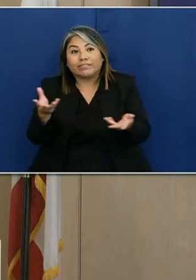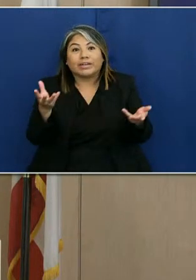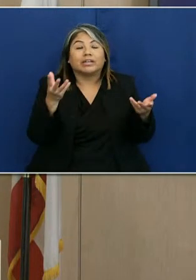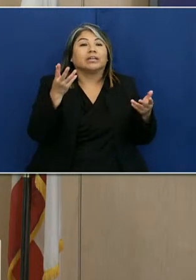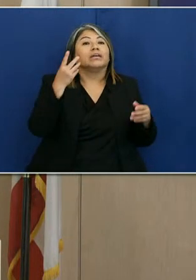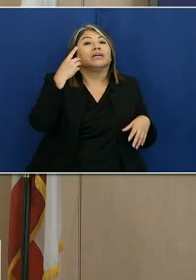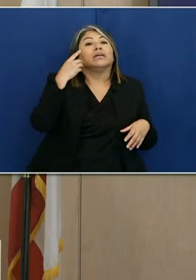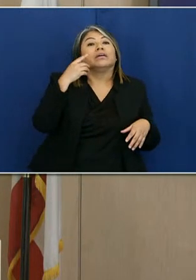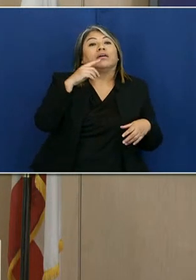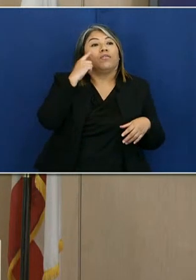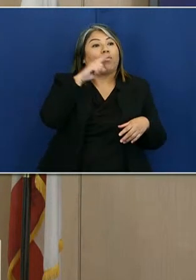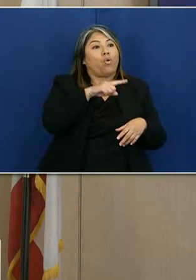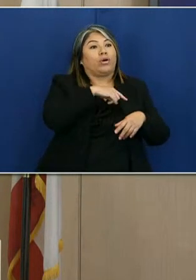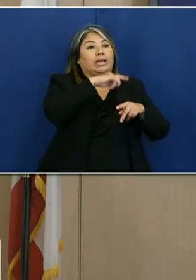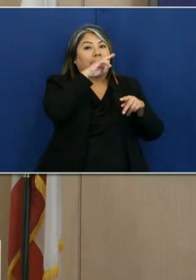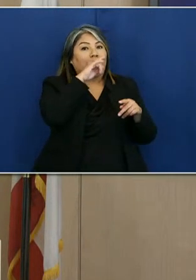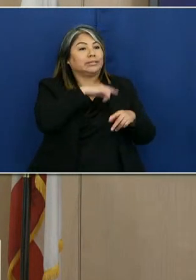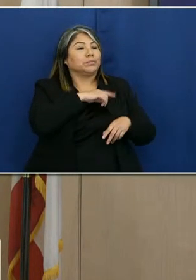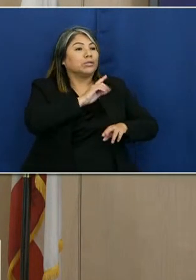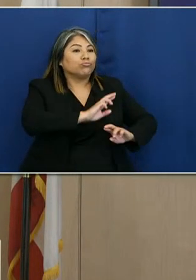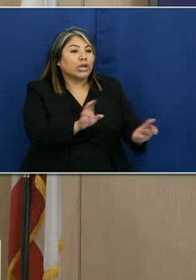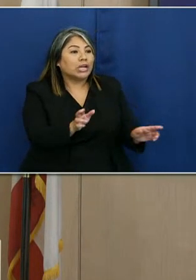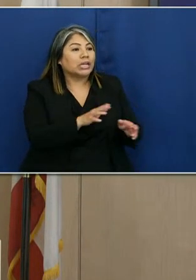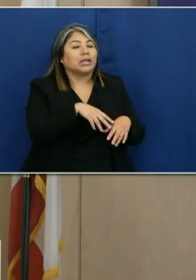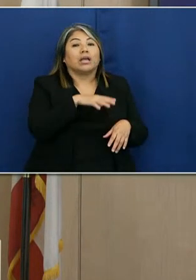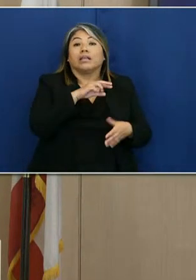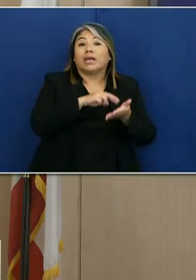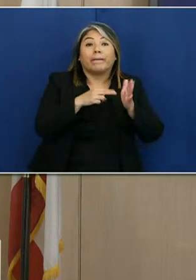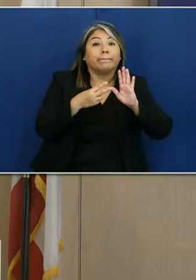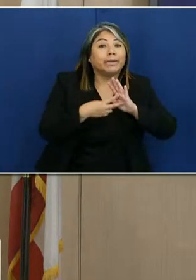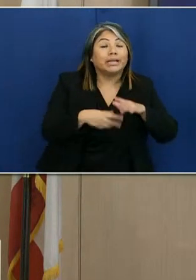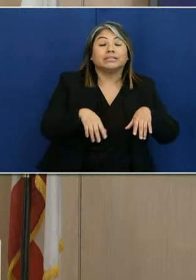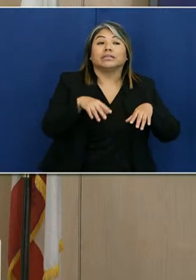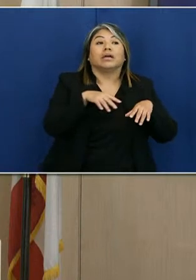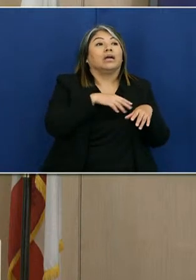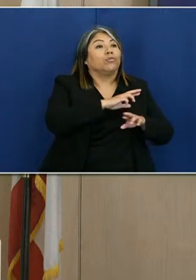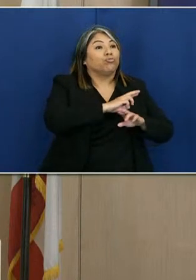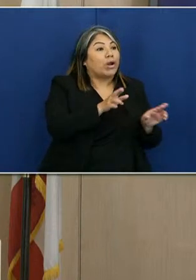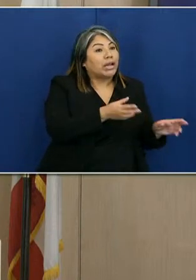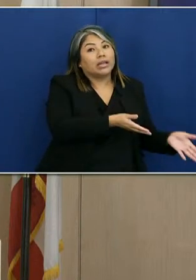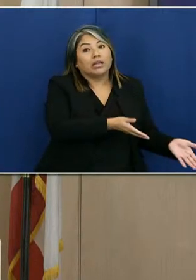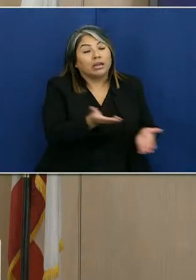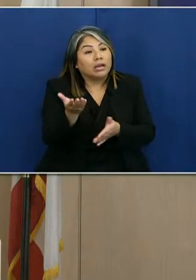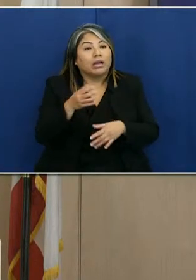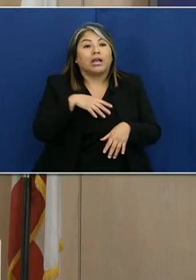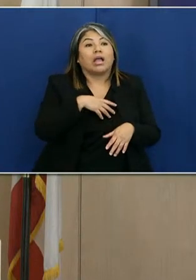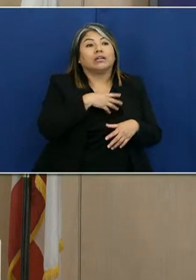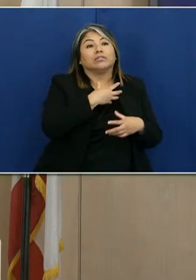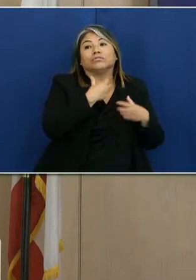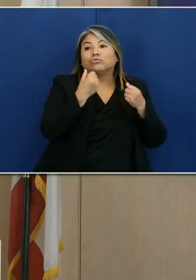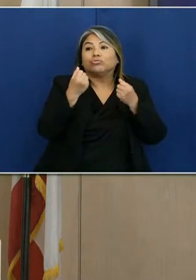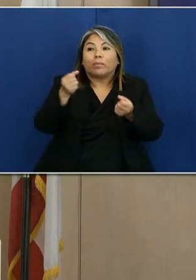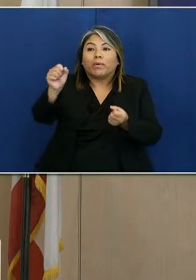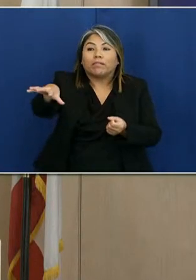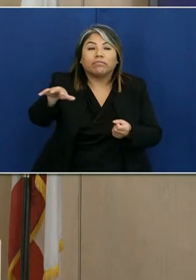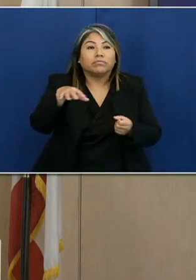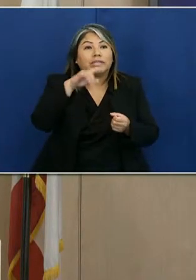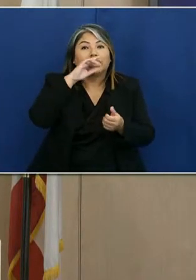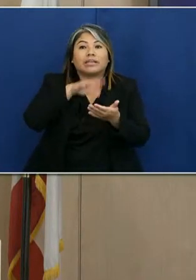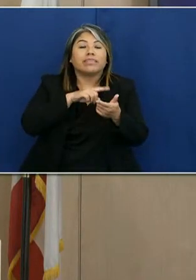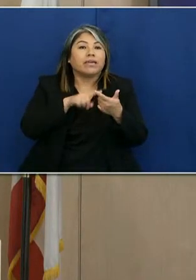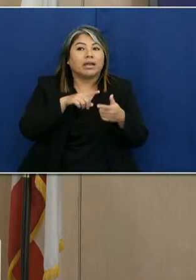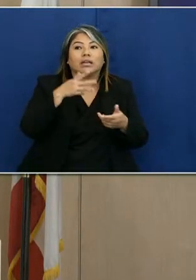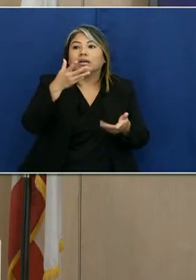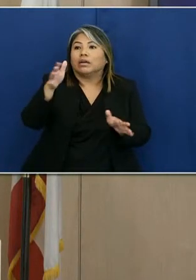kids prepared. And that starts with getting the kids ready to go, traveling to the school, being at school, and then coming home, and then